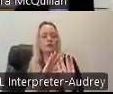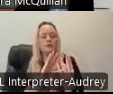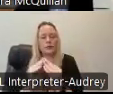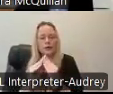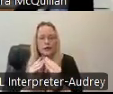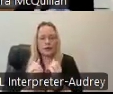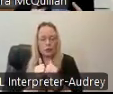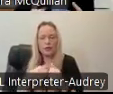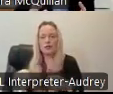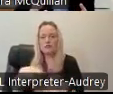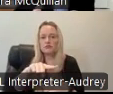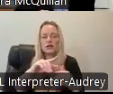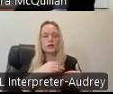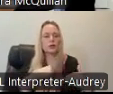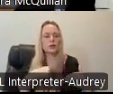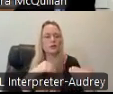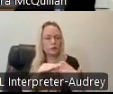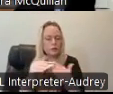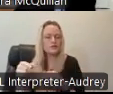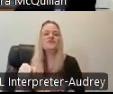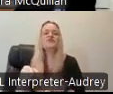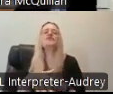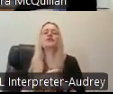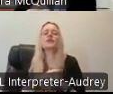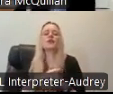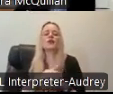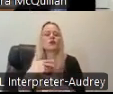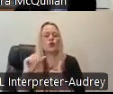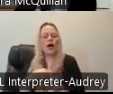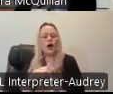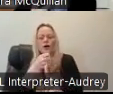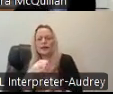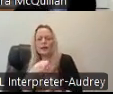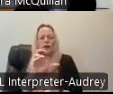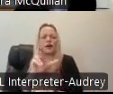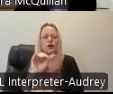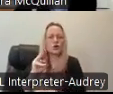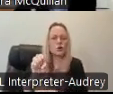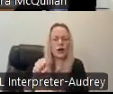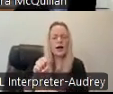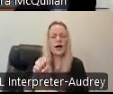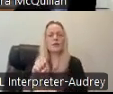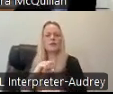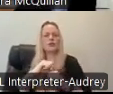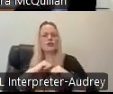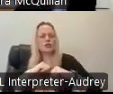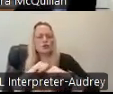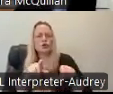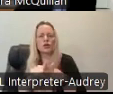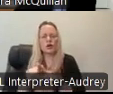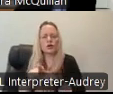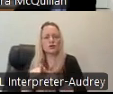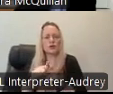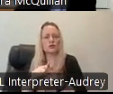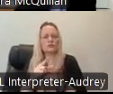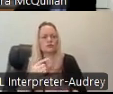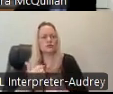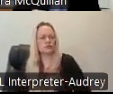is, what is the impact of this place on crime, security, and quality of life in the